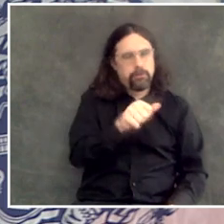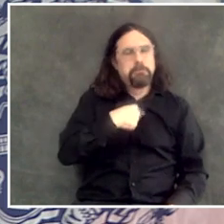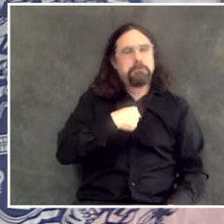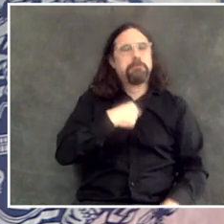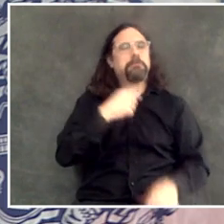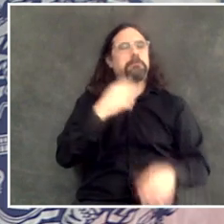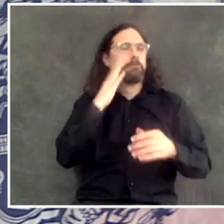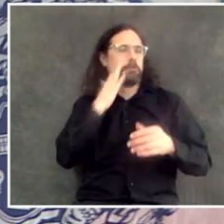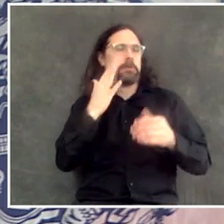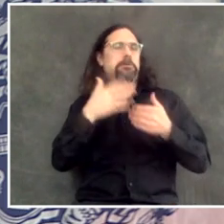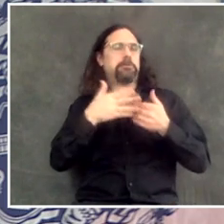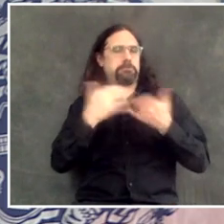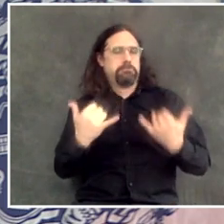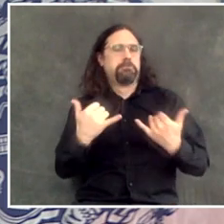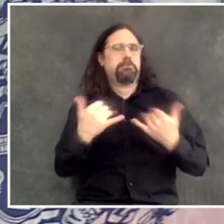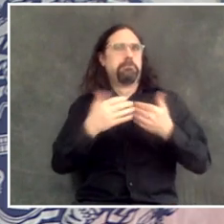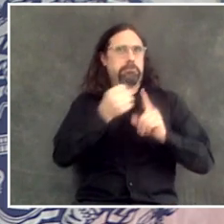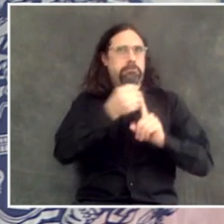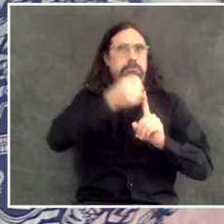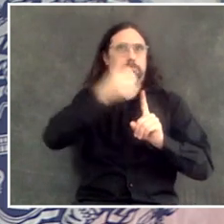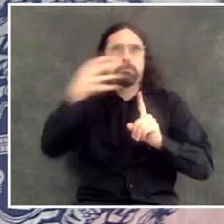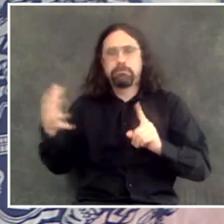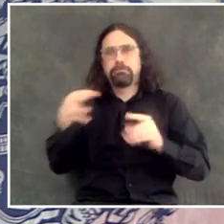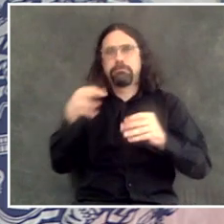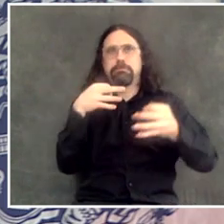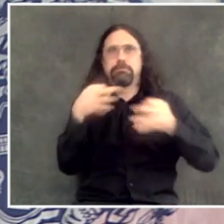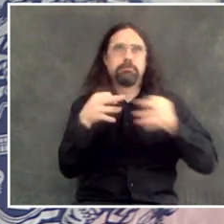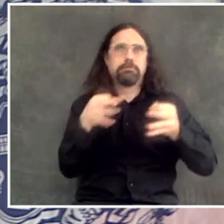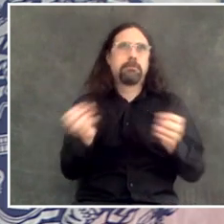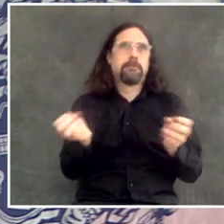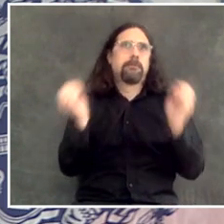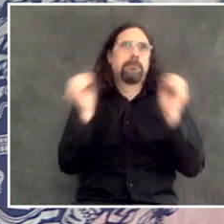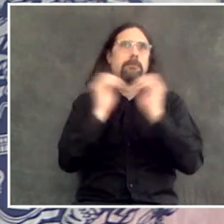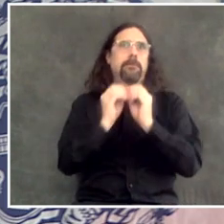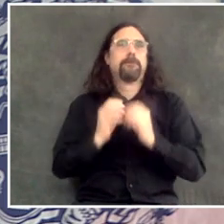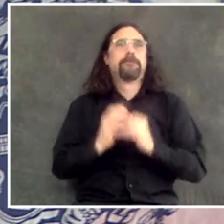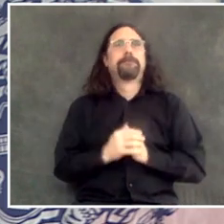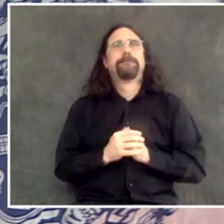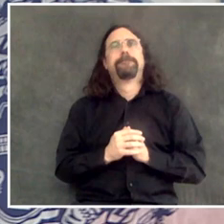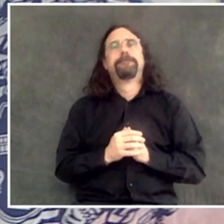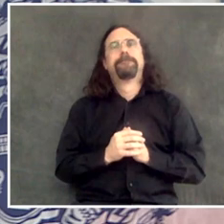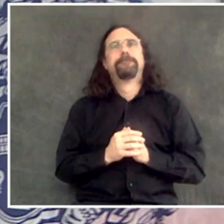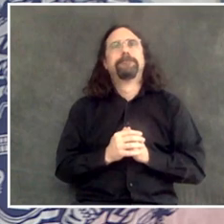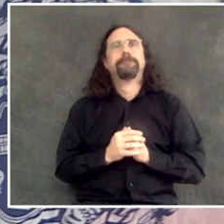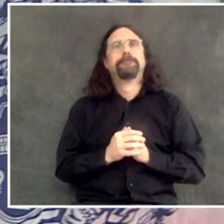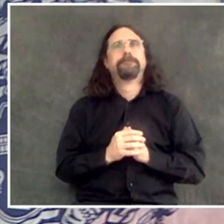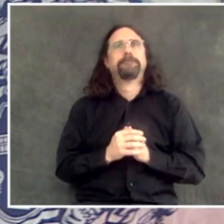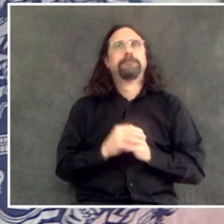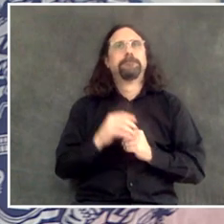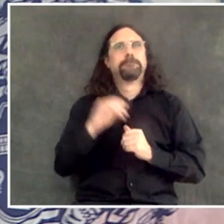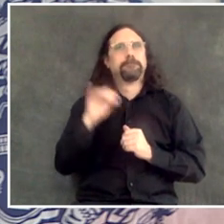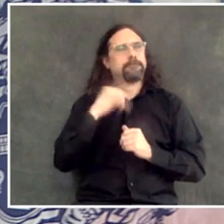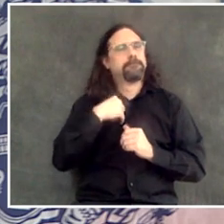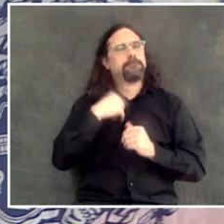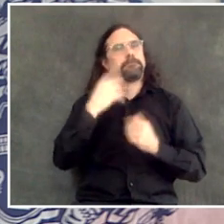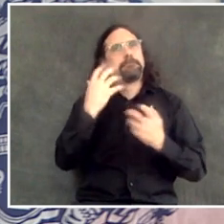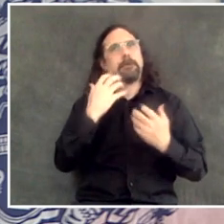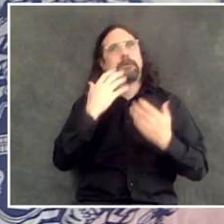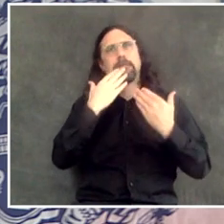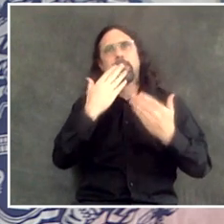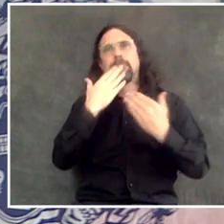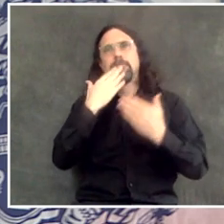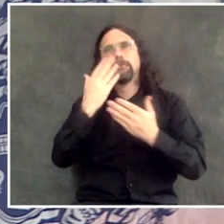thanks when people help us. I'll be critical when we don't get help, and I'll be thankful when we get it. And later on, I'll go over a number